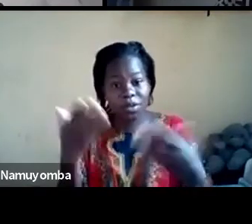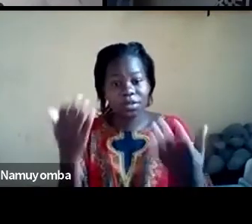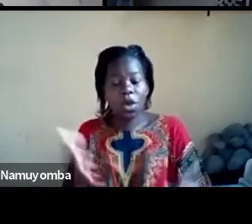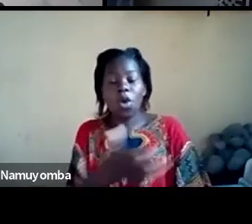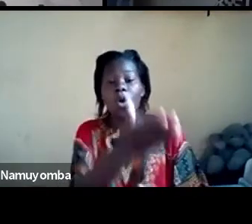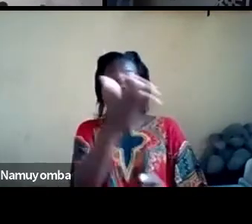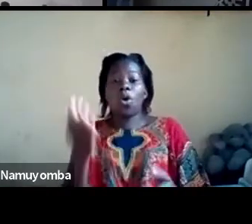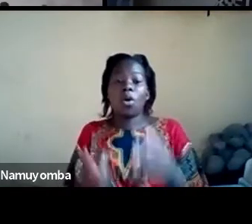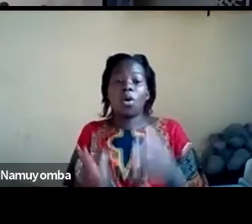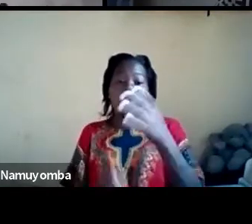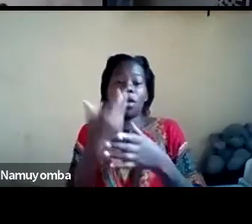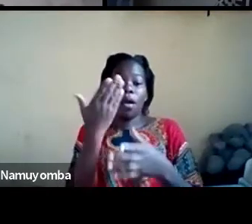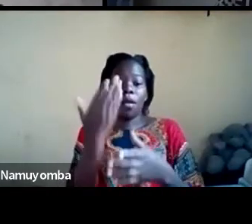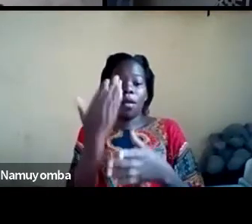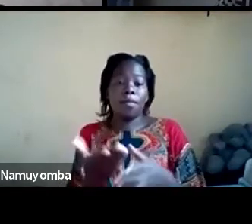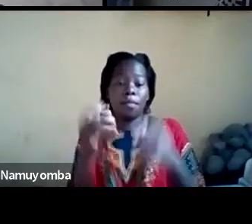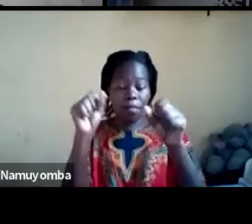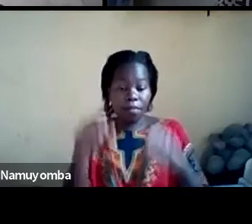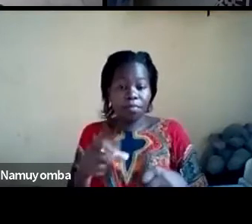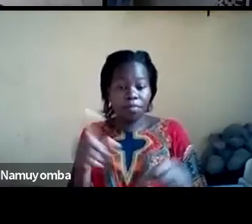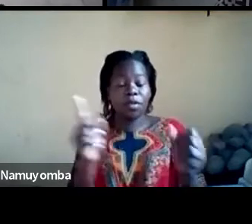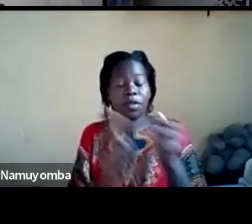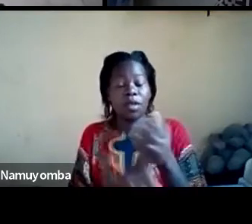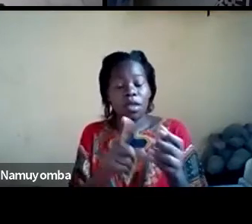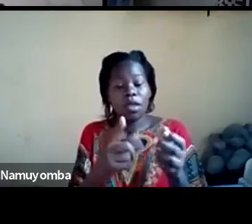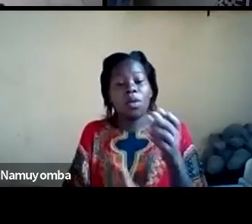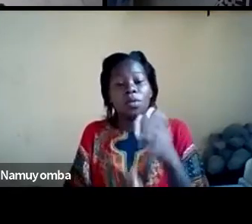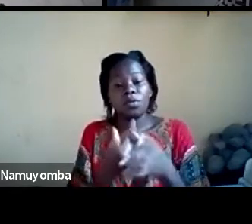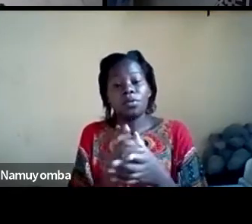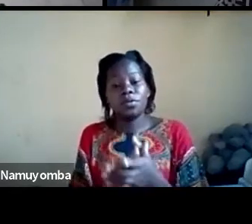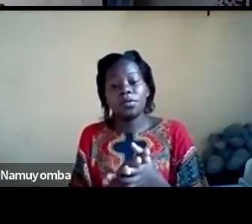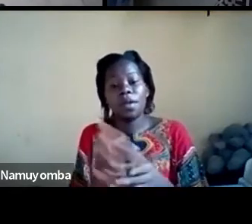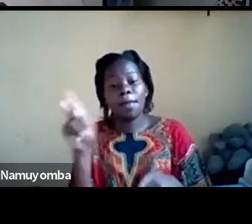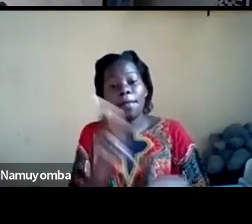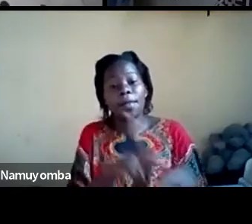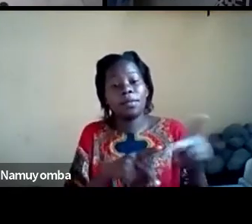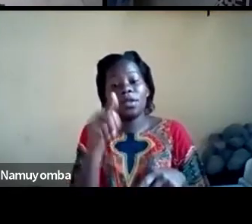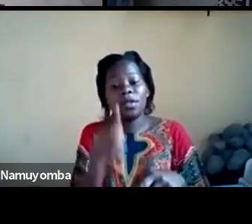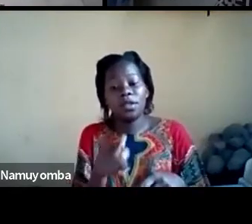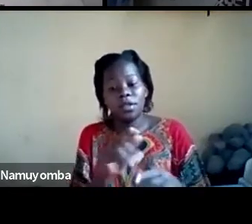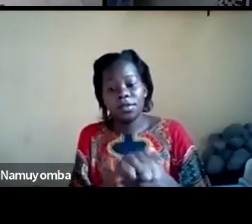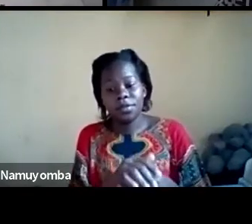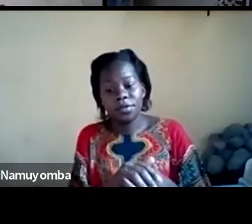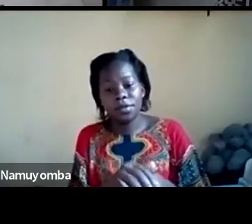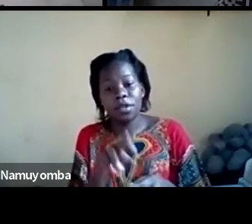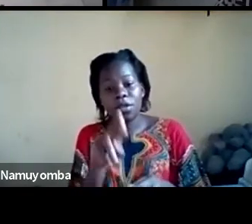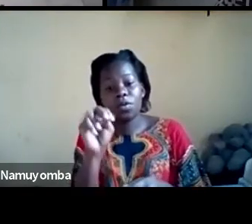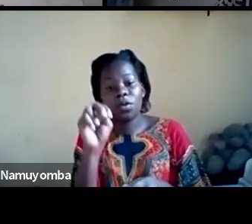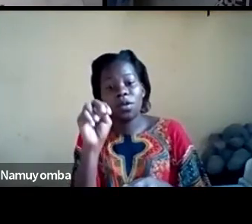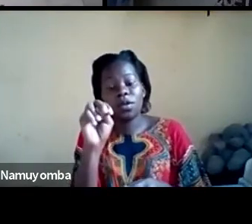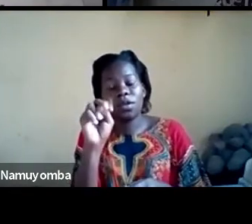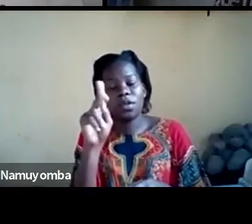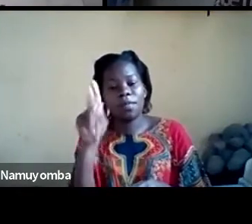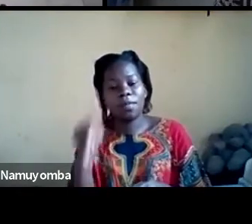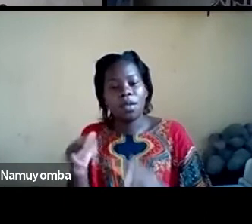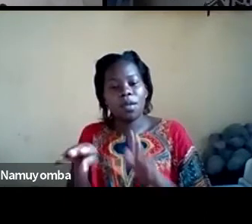that have got this opportunity to participate in this NASE and UNDP program can move back to your rural